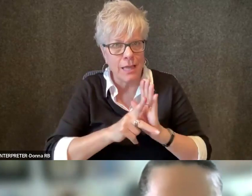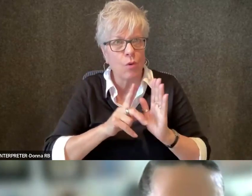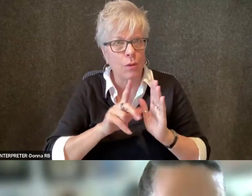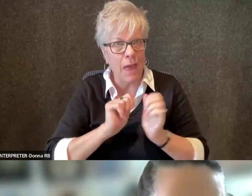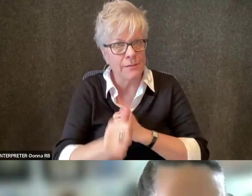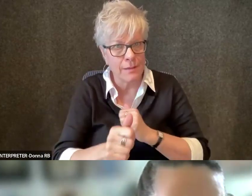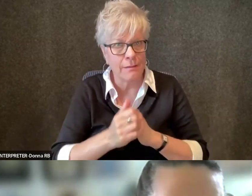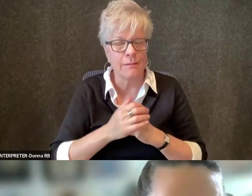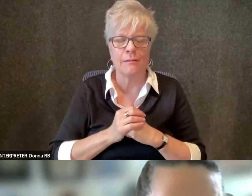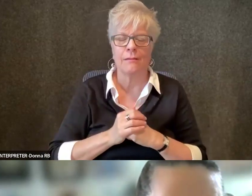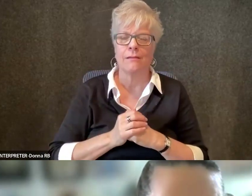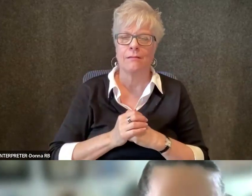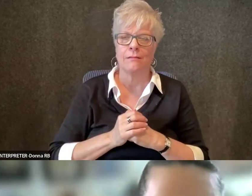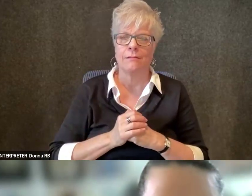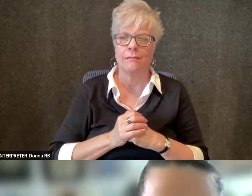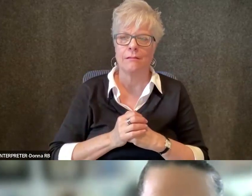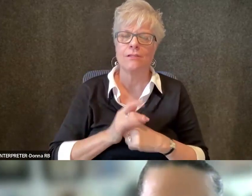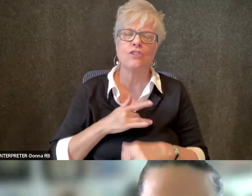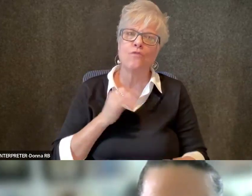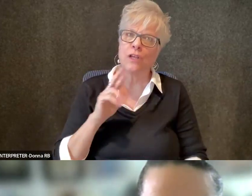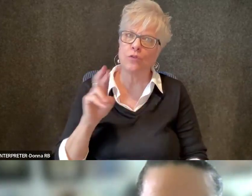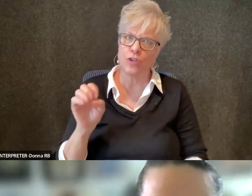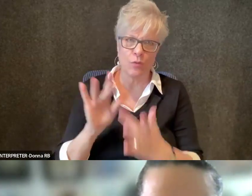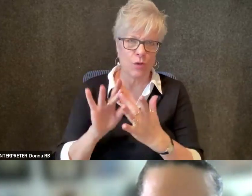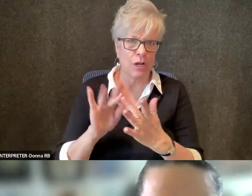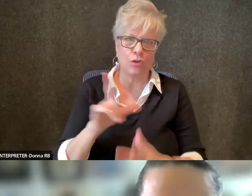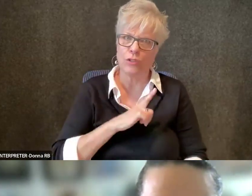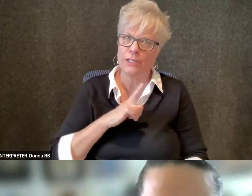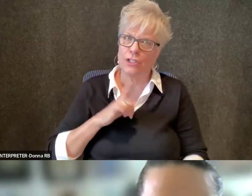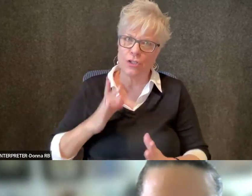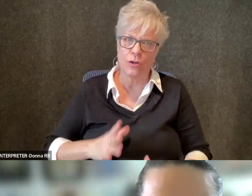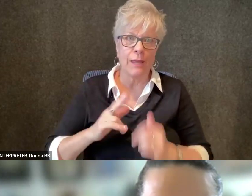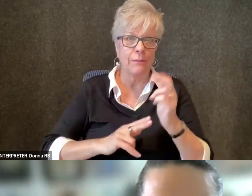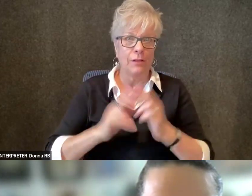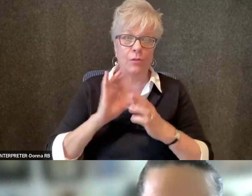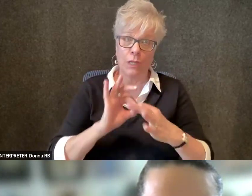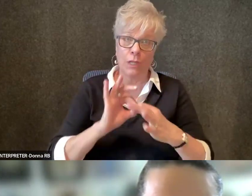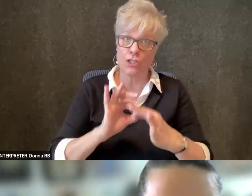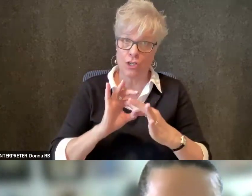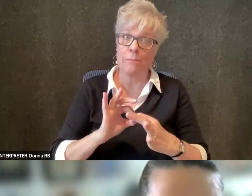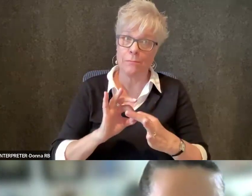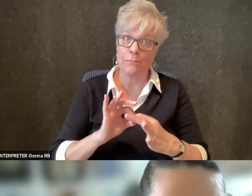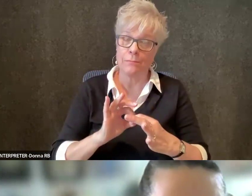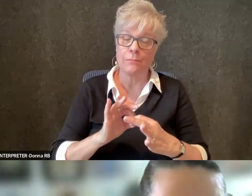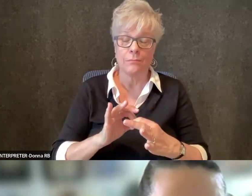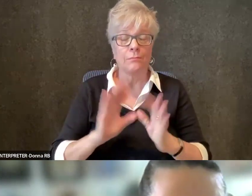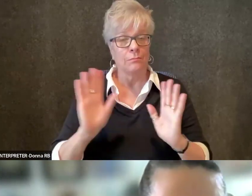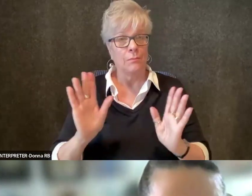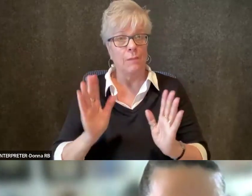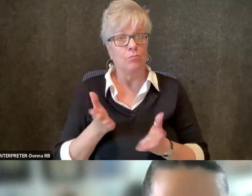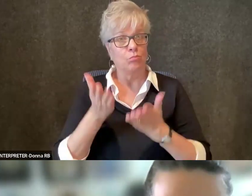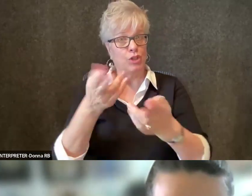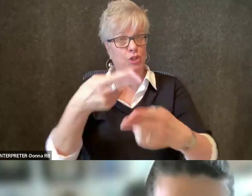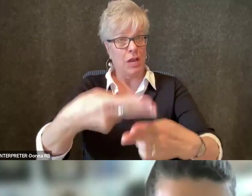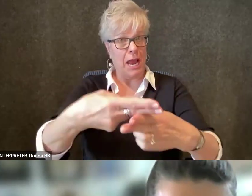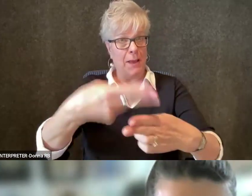always feel free to reach out to your legislators, build that relationship, and get your name in front of them any